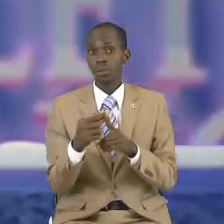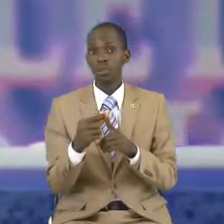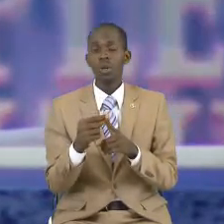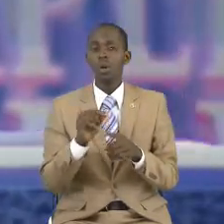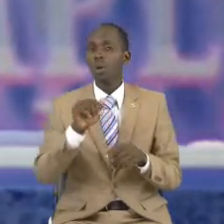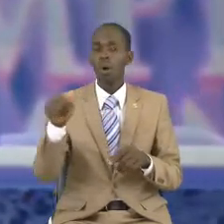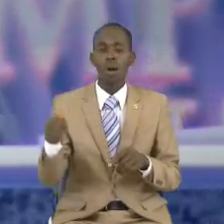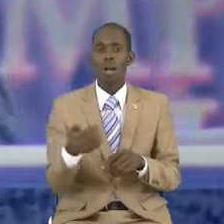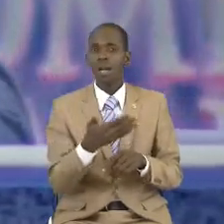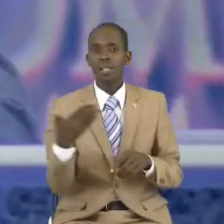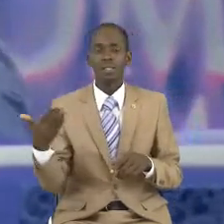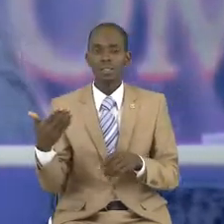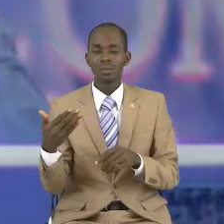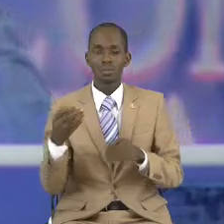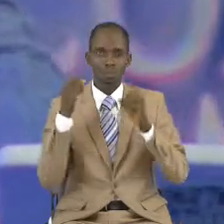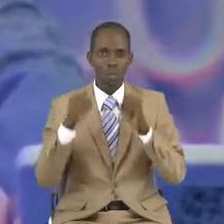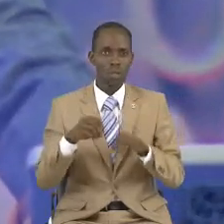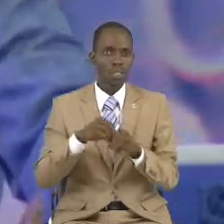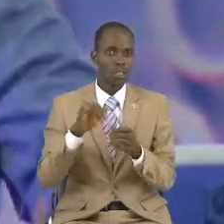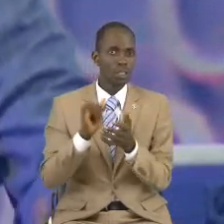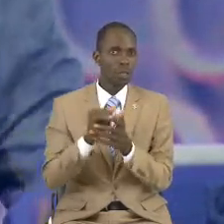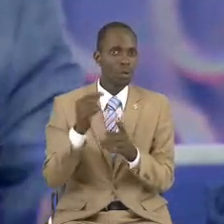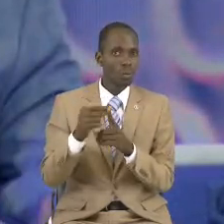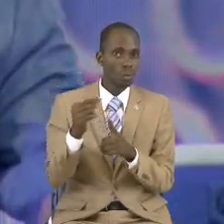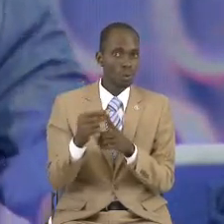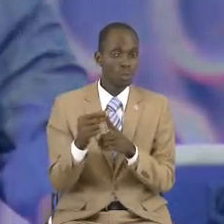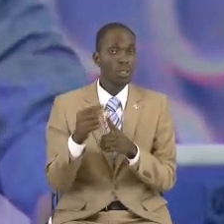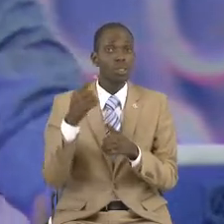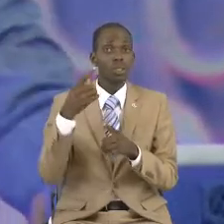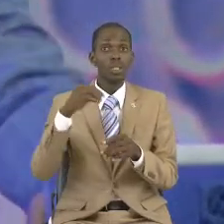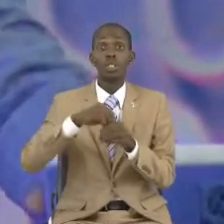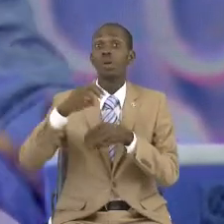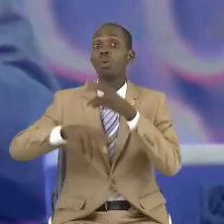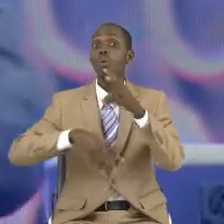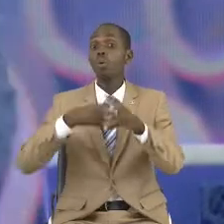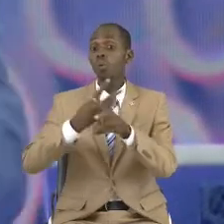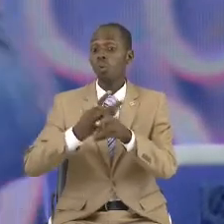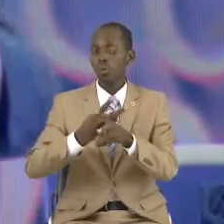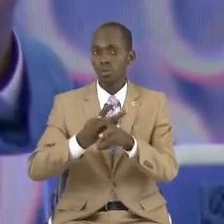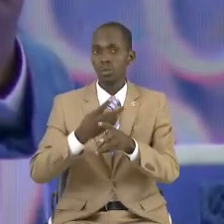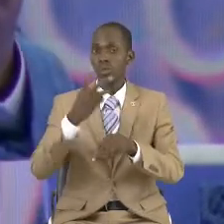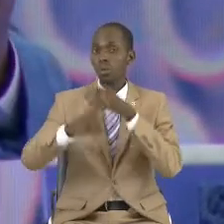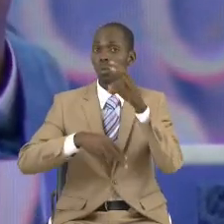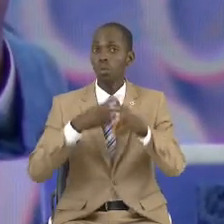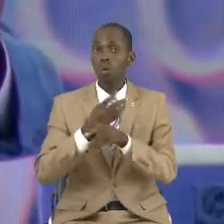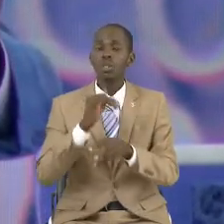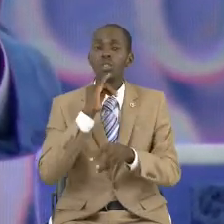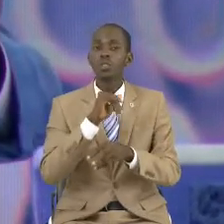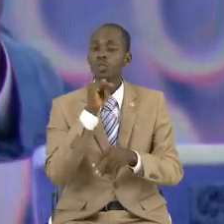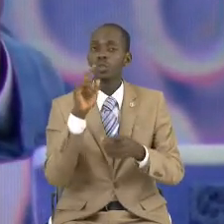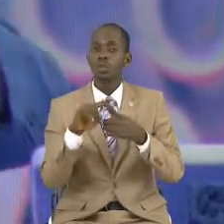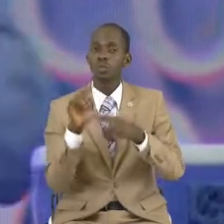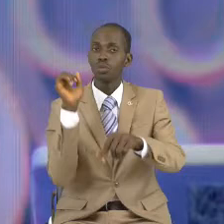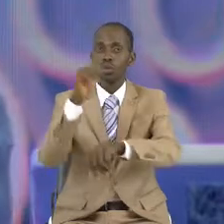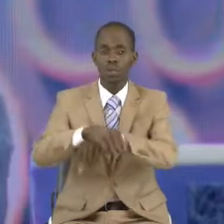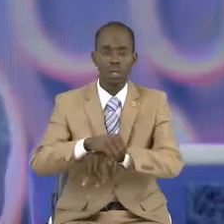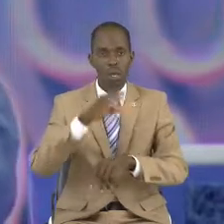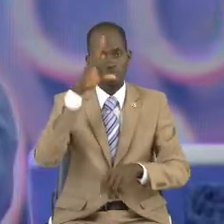in the world the world was not to subdue man subject man